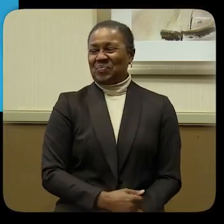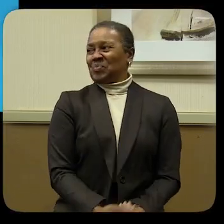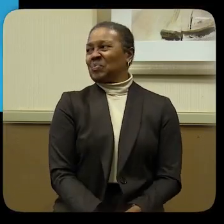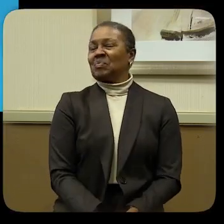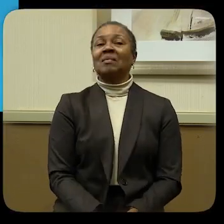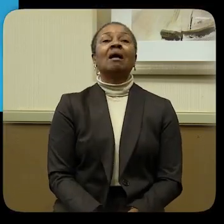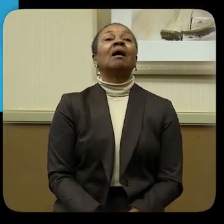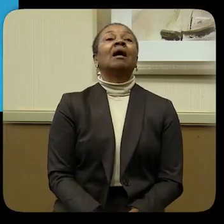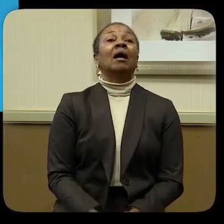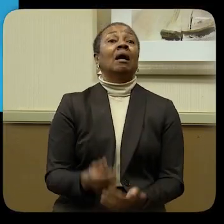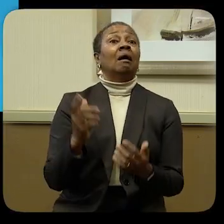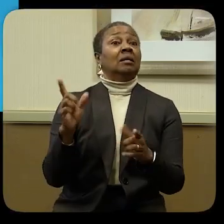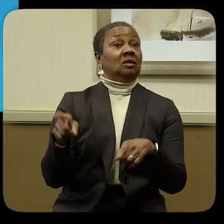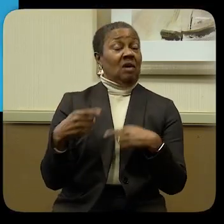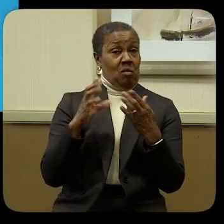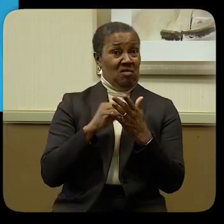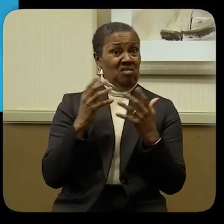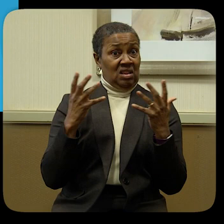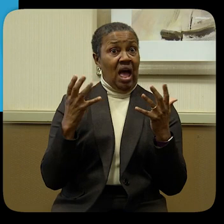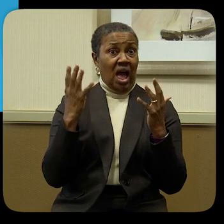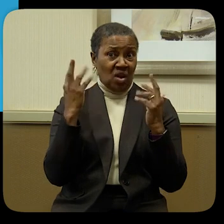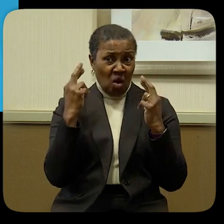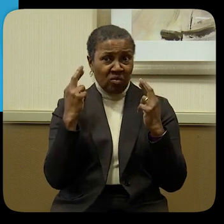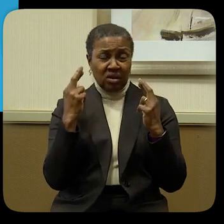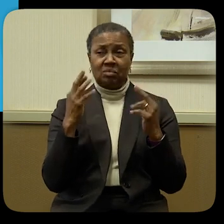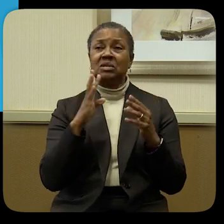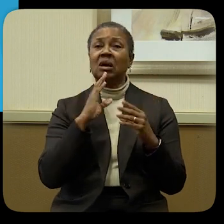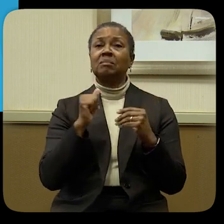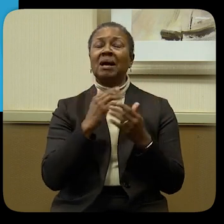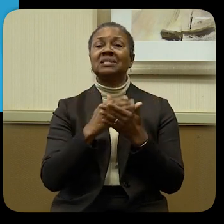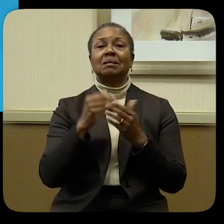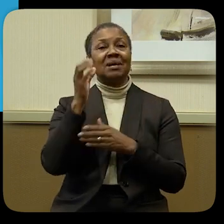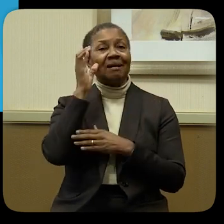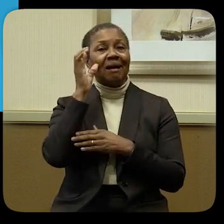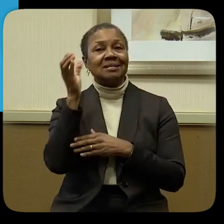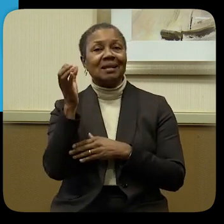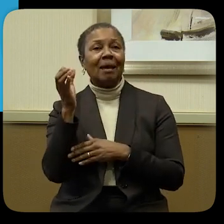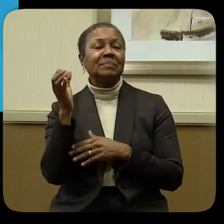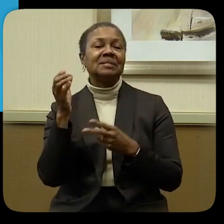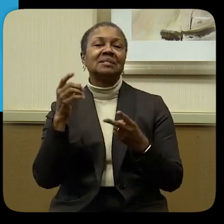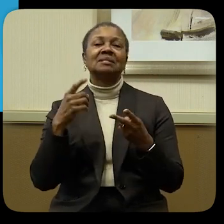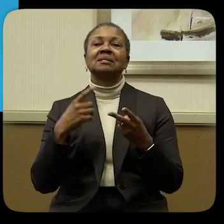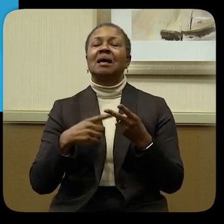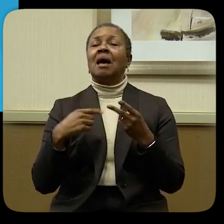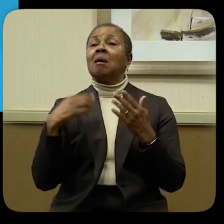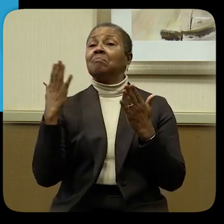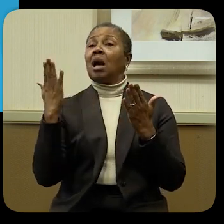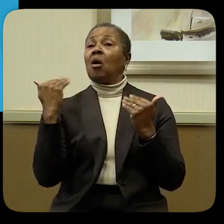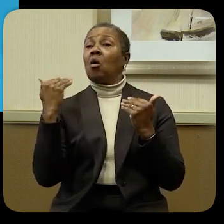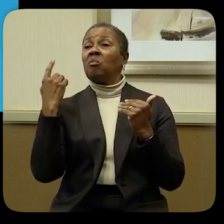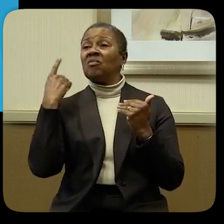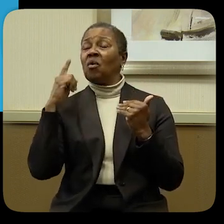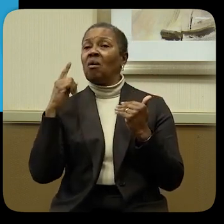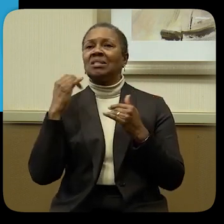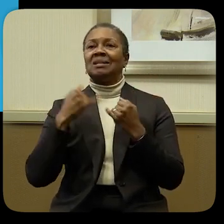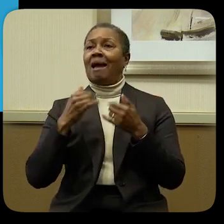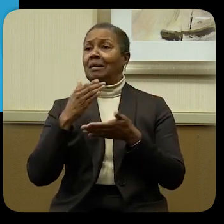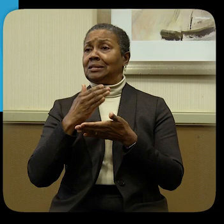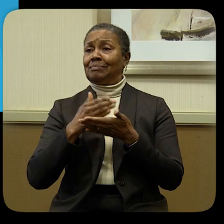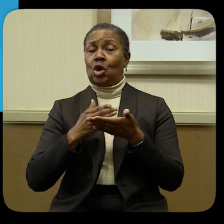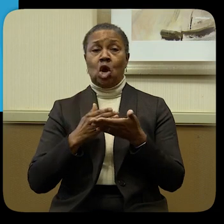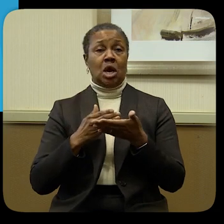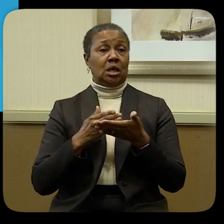we've learned a lot, hopefully, today, talked about some concepts, and my hope for the last part